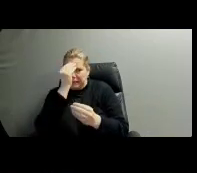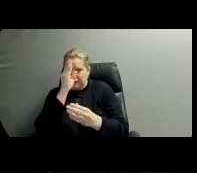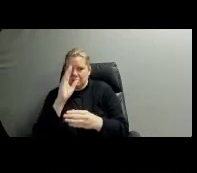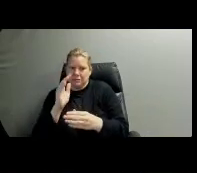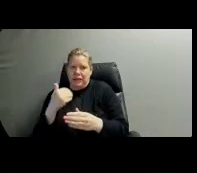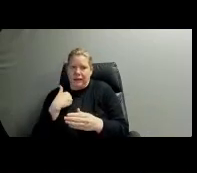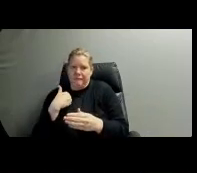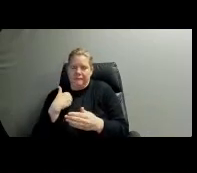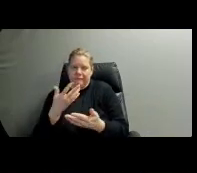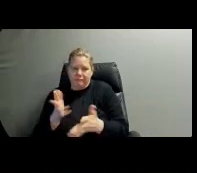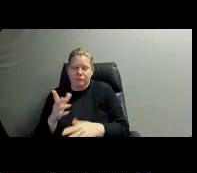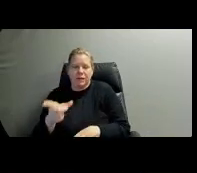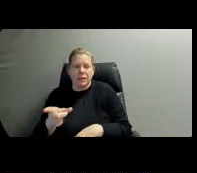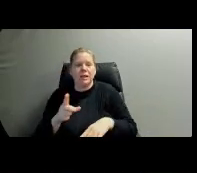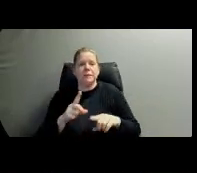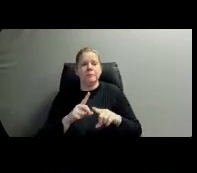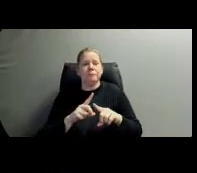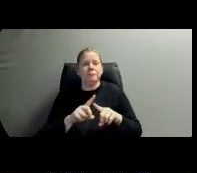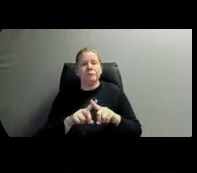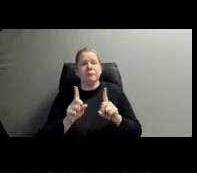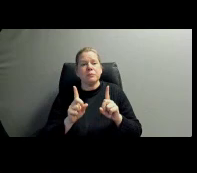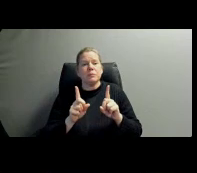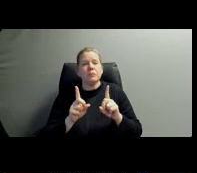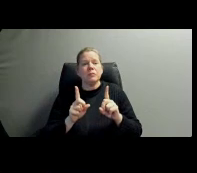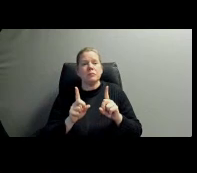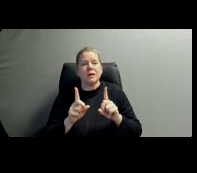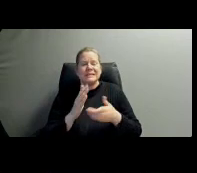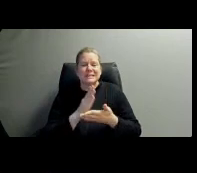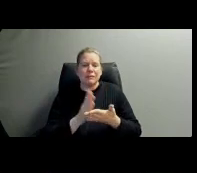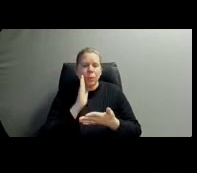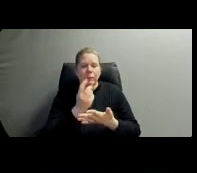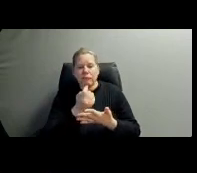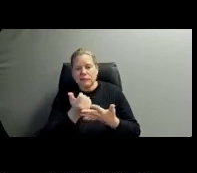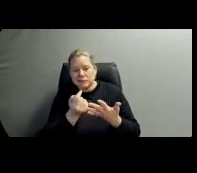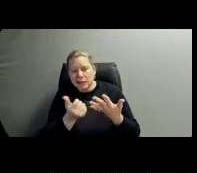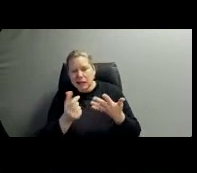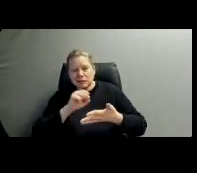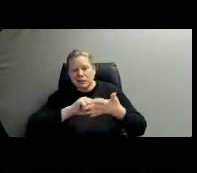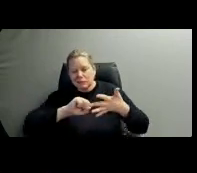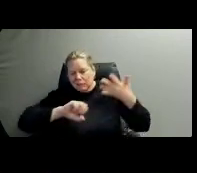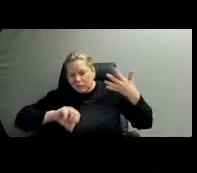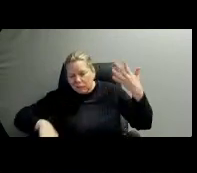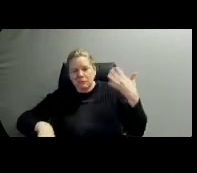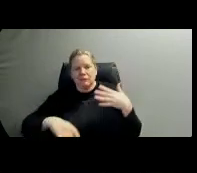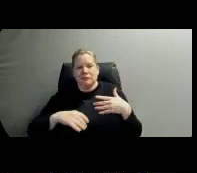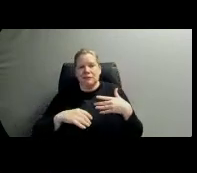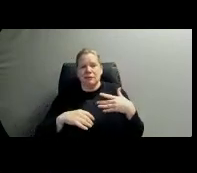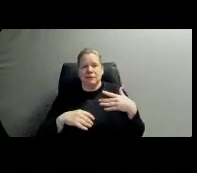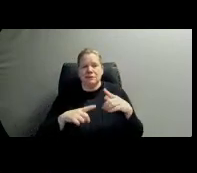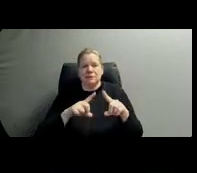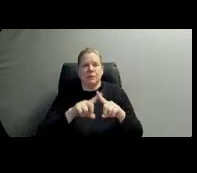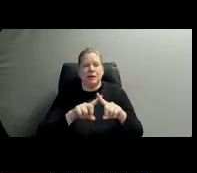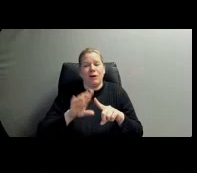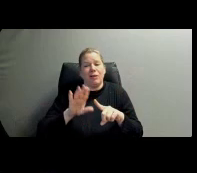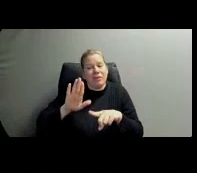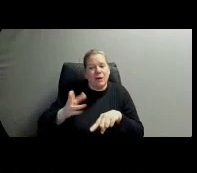It's claimed that they are either being like redacted or obfuscated based on like different like data privacy policies